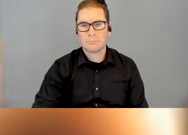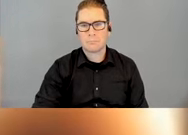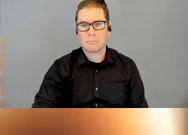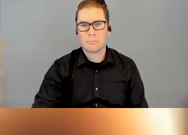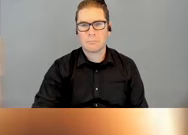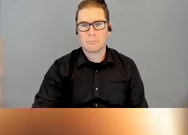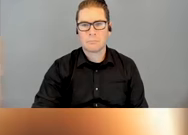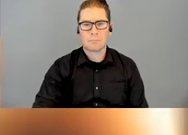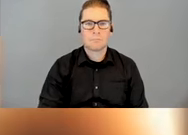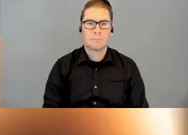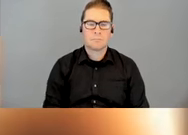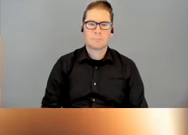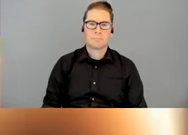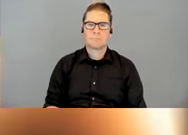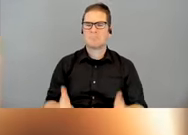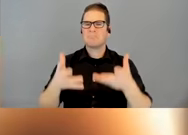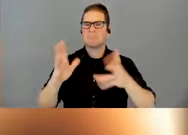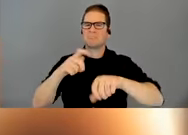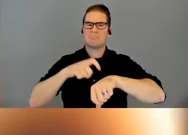So we'll give you a little bit of time.